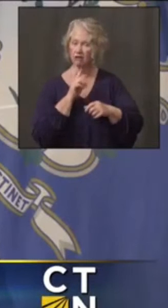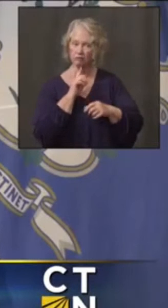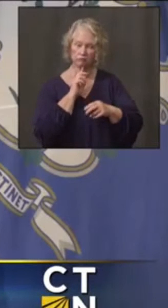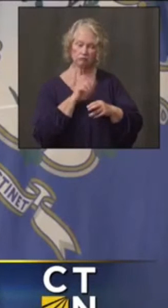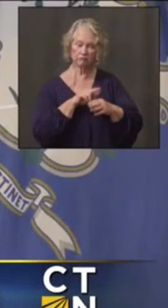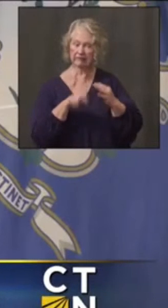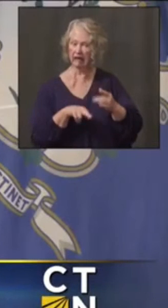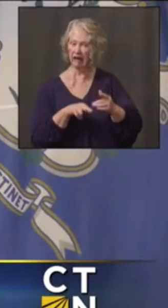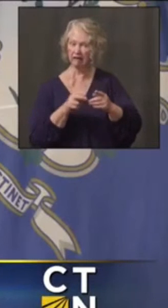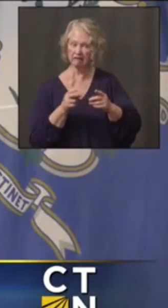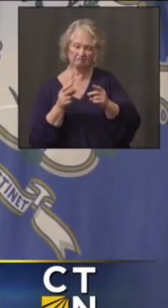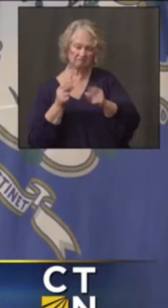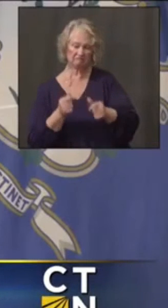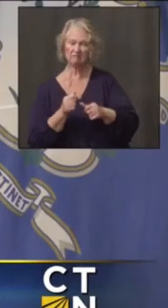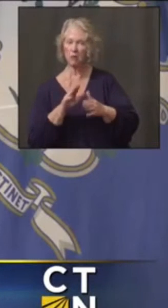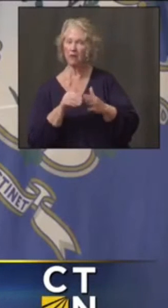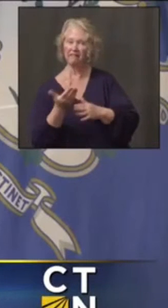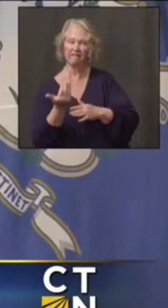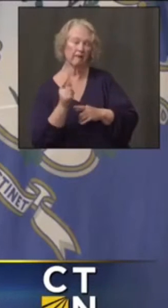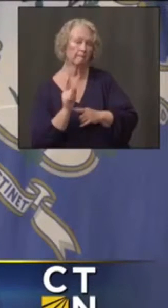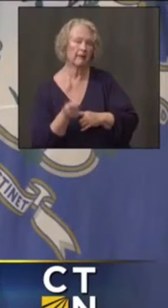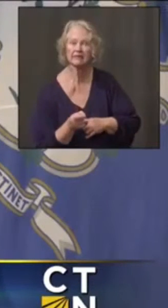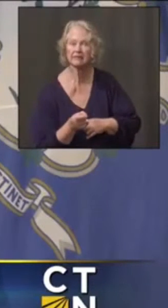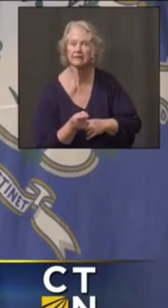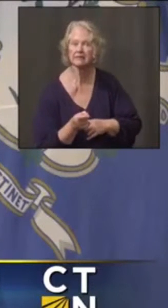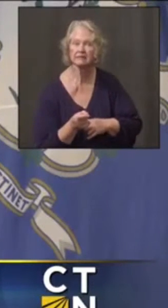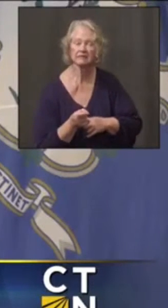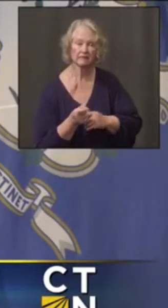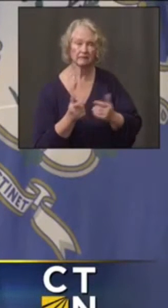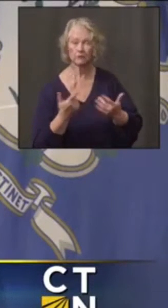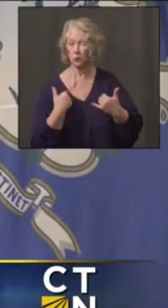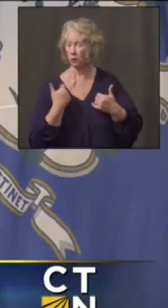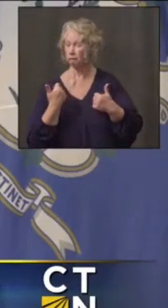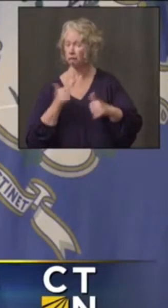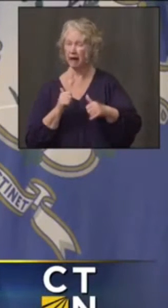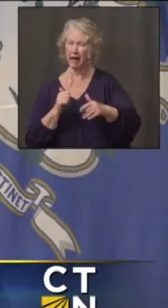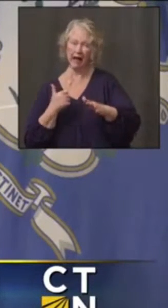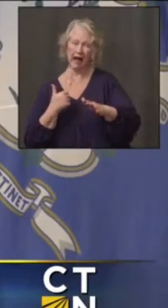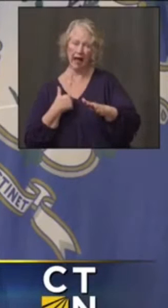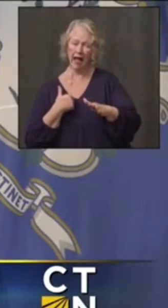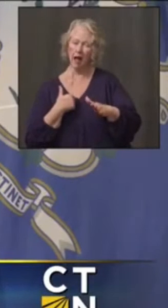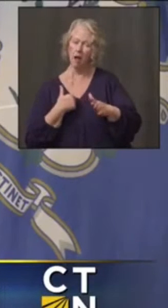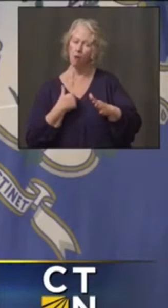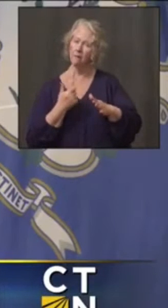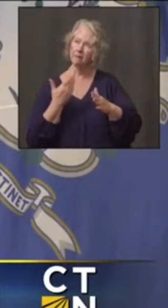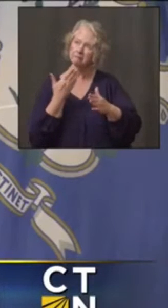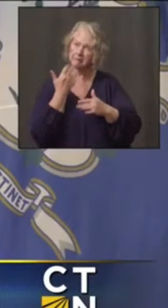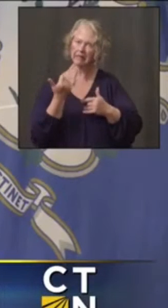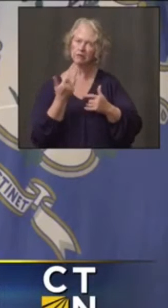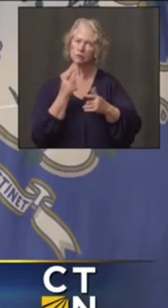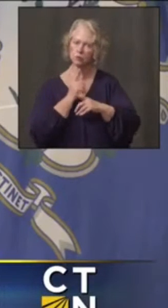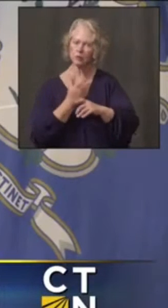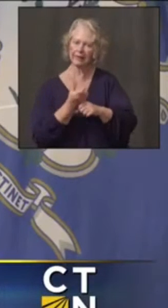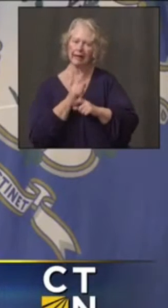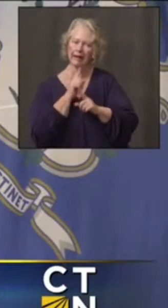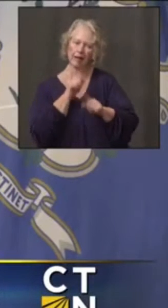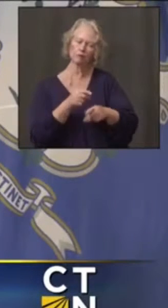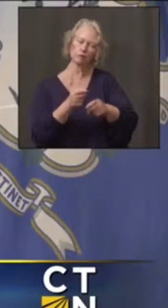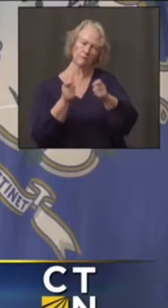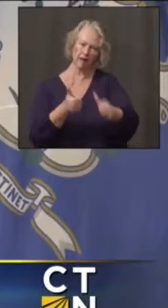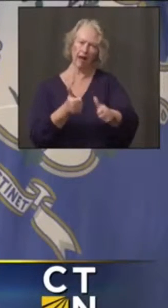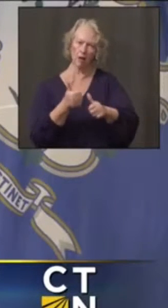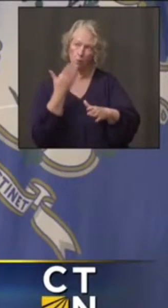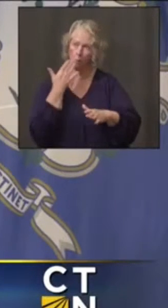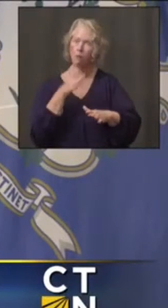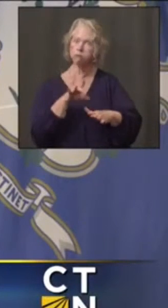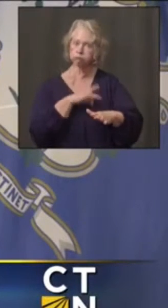or results within 15 minutes. So we're doing everything we can to get you a quick resolution in terms of infection or not infection.